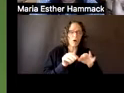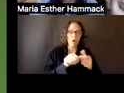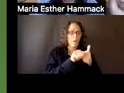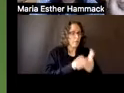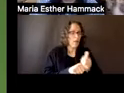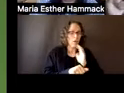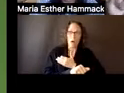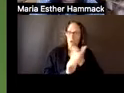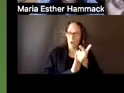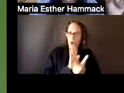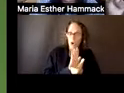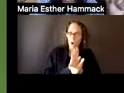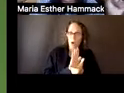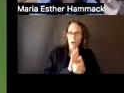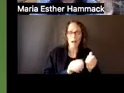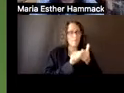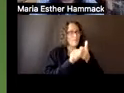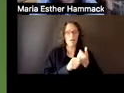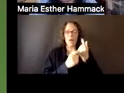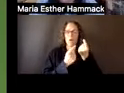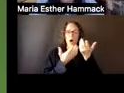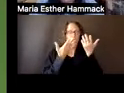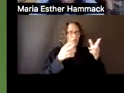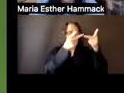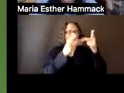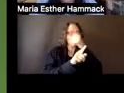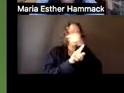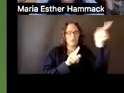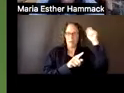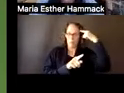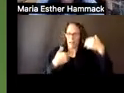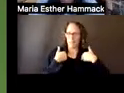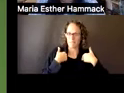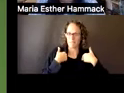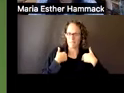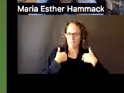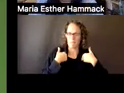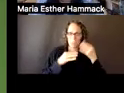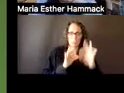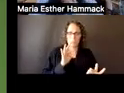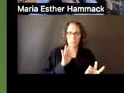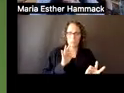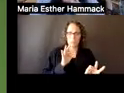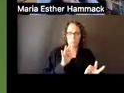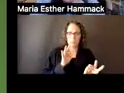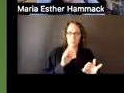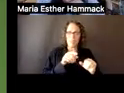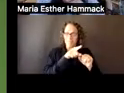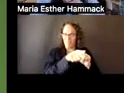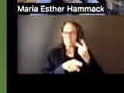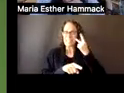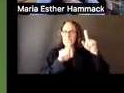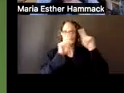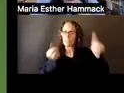the authorities already established by the Supreme Government of the Federation. And what you see on the screen right there